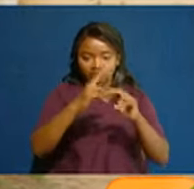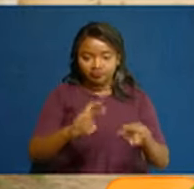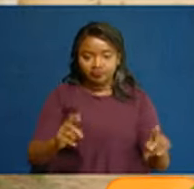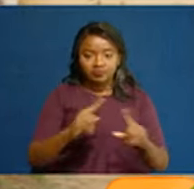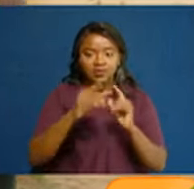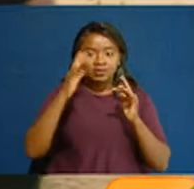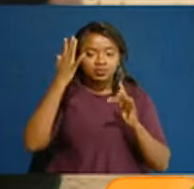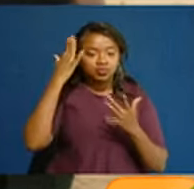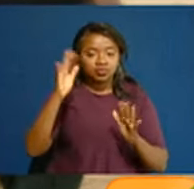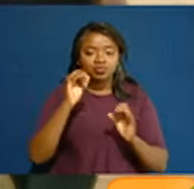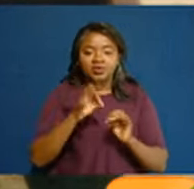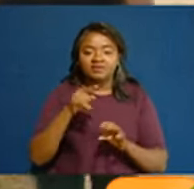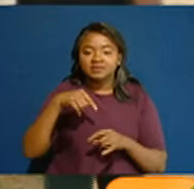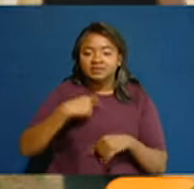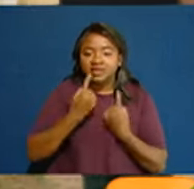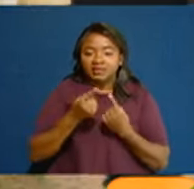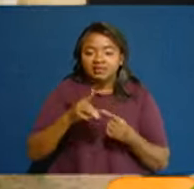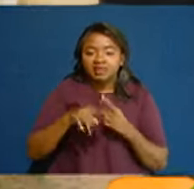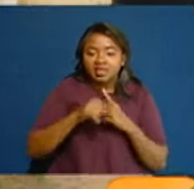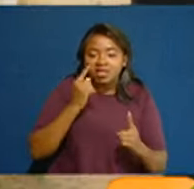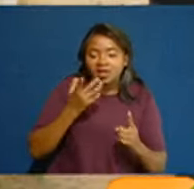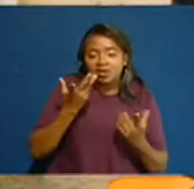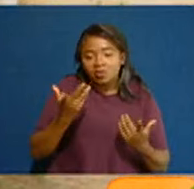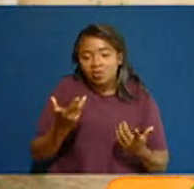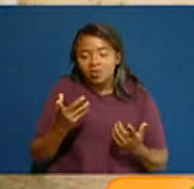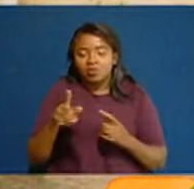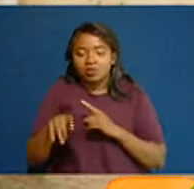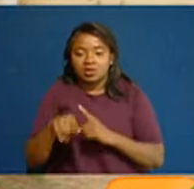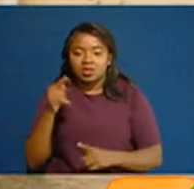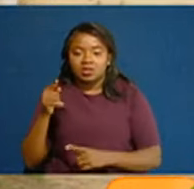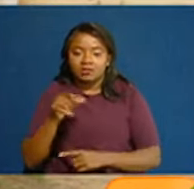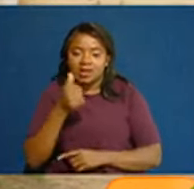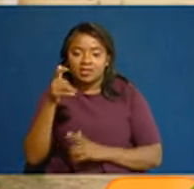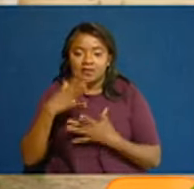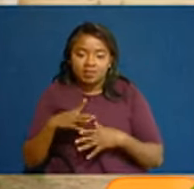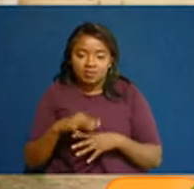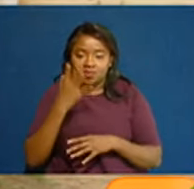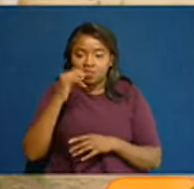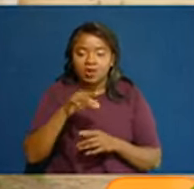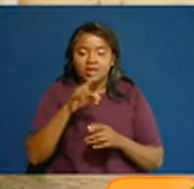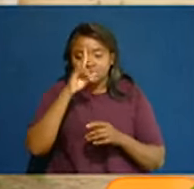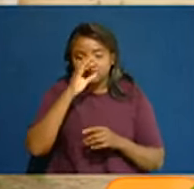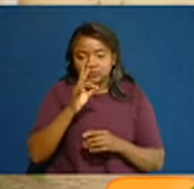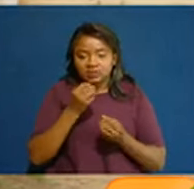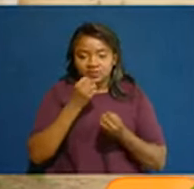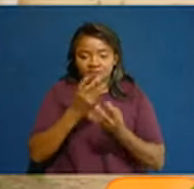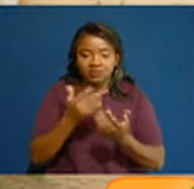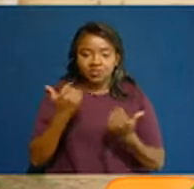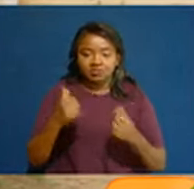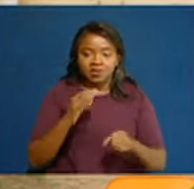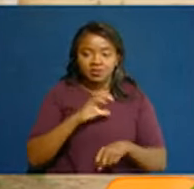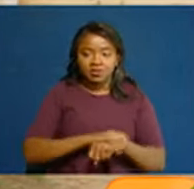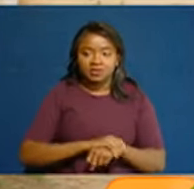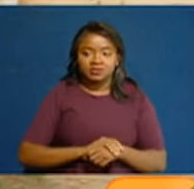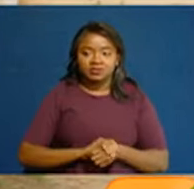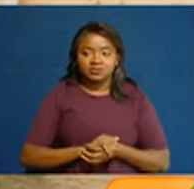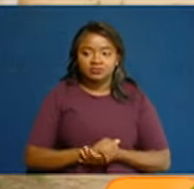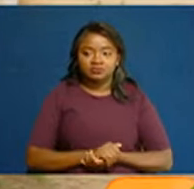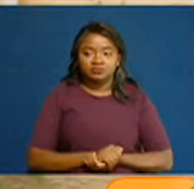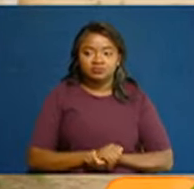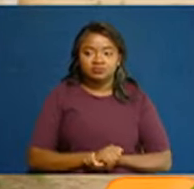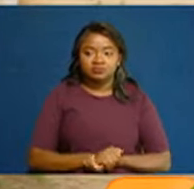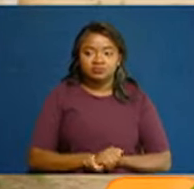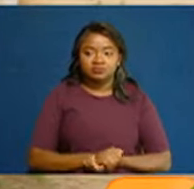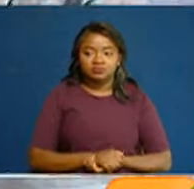if this was a suicide or a homicide because crucial details are yet to be probed. Franklin Waller, Citizen TV.